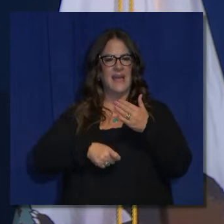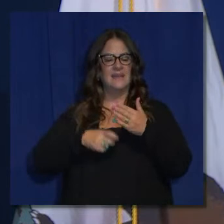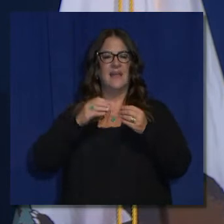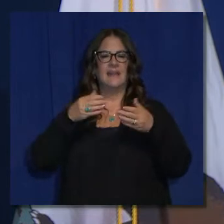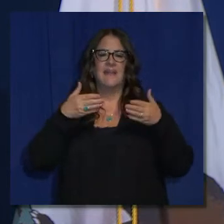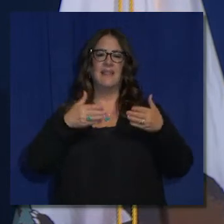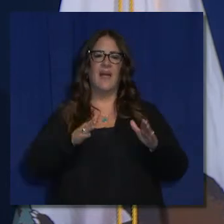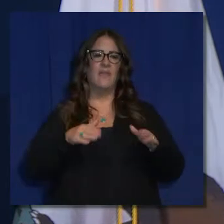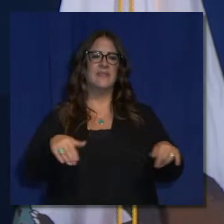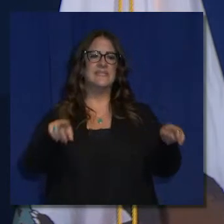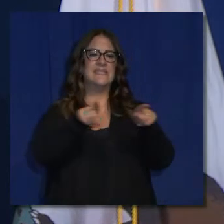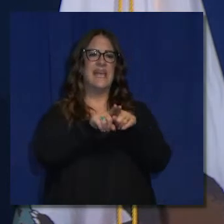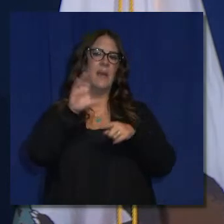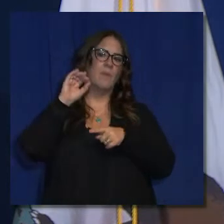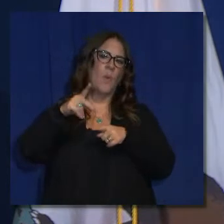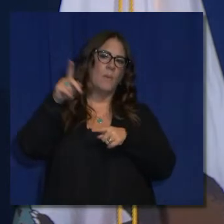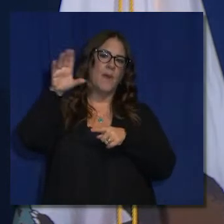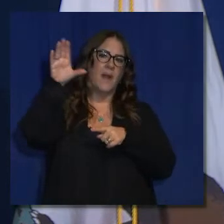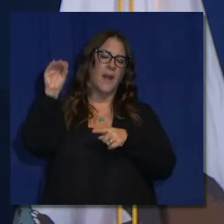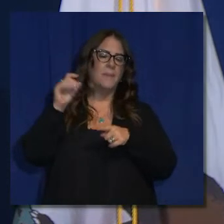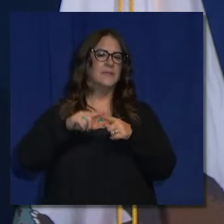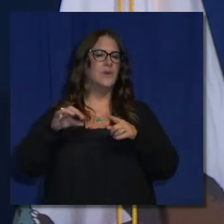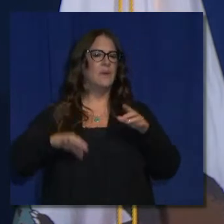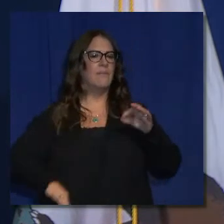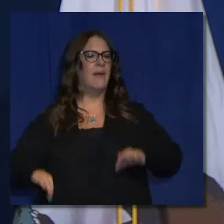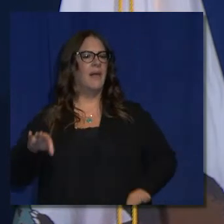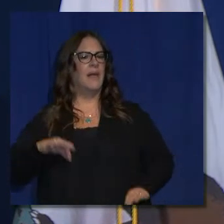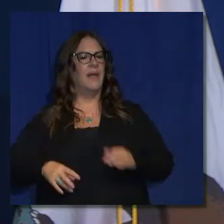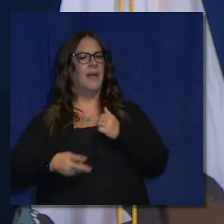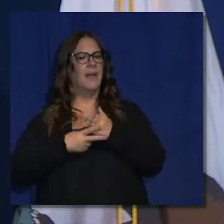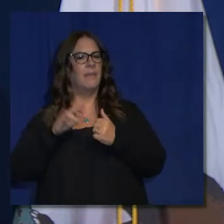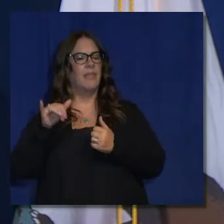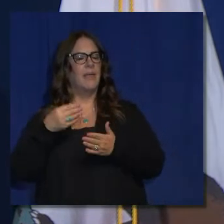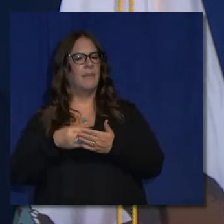these same corporate interests and companies to pocket